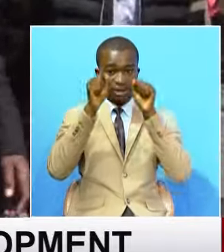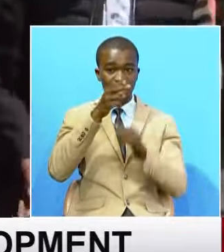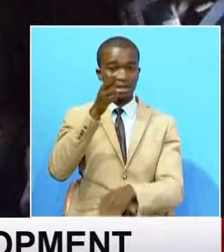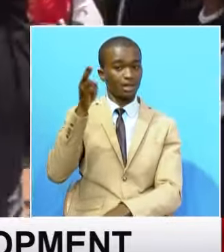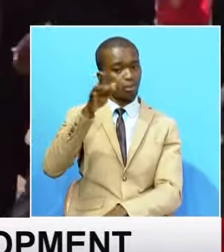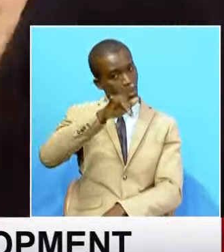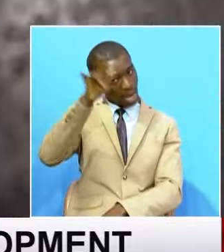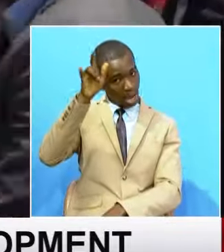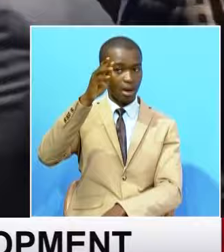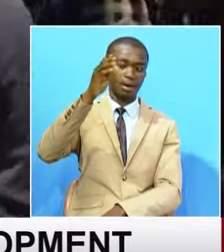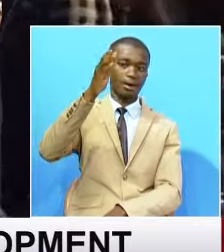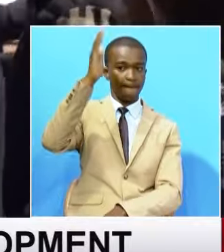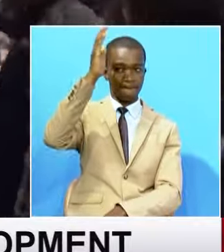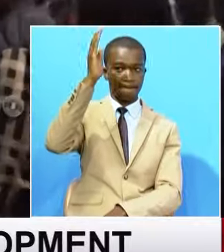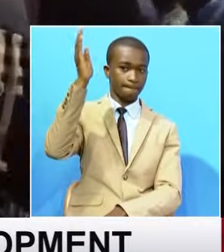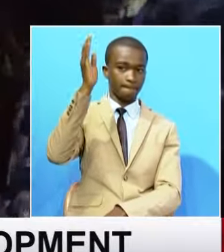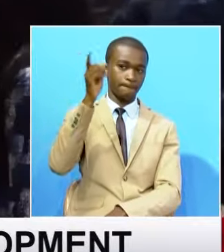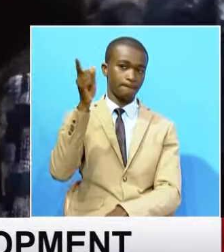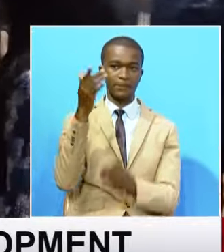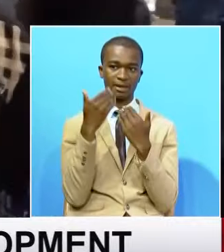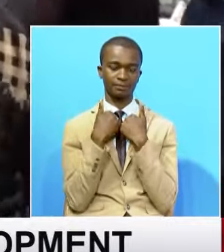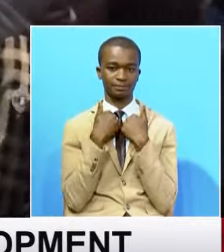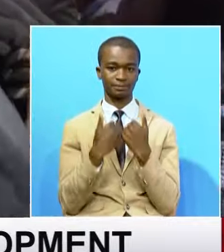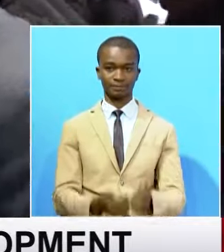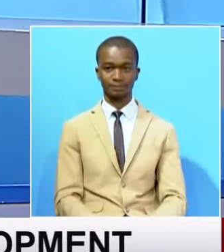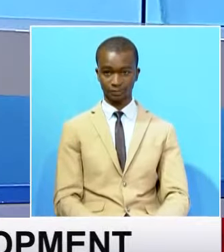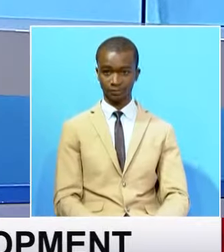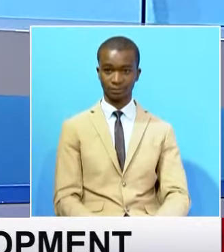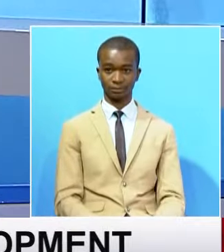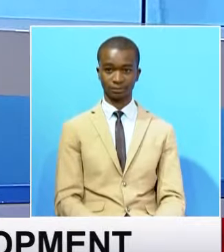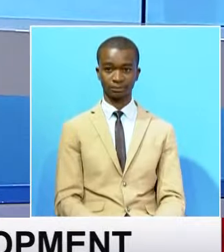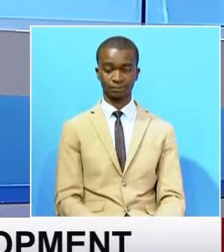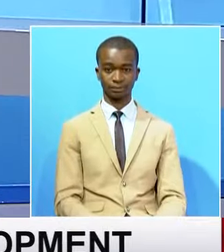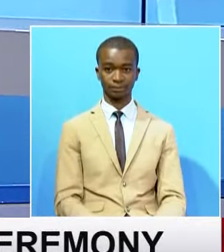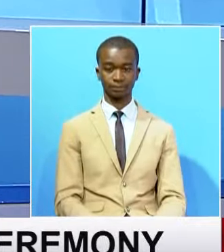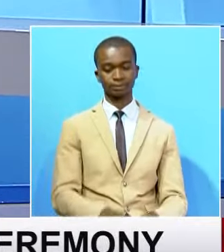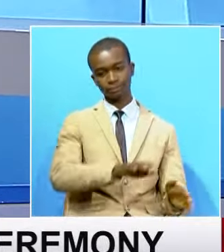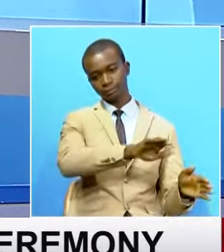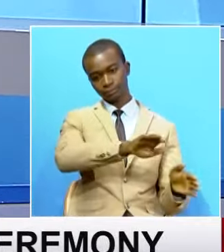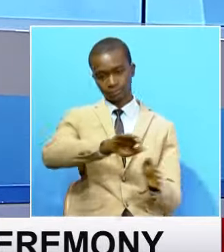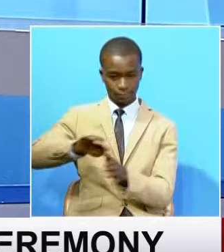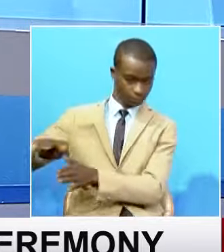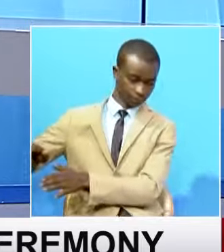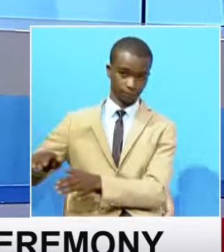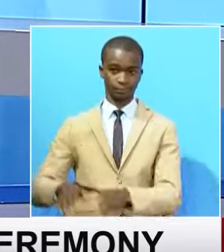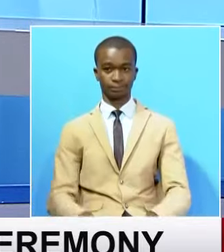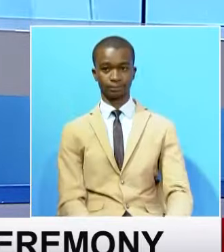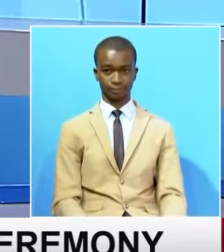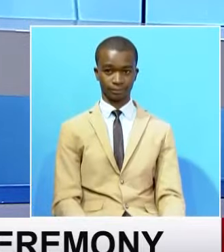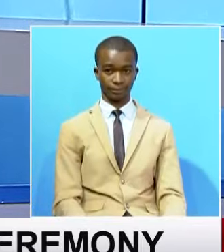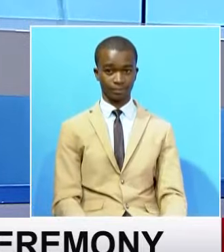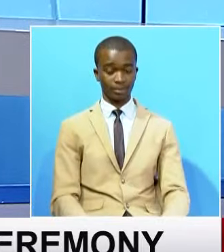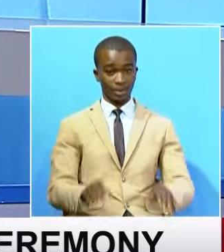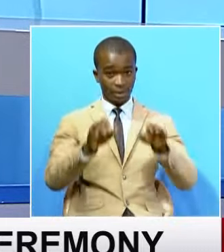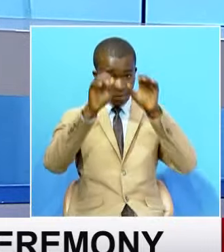Kenneth Chomba reporting for Zanis News in Chienge district. Meanwhile, President Hakainde Hichilema